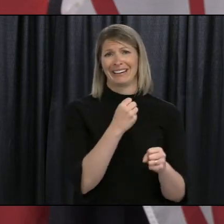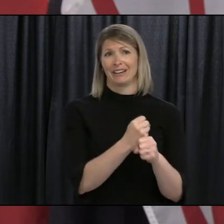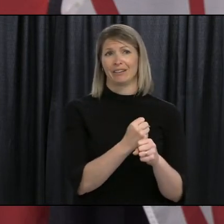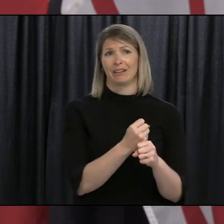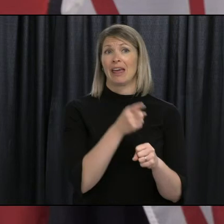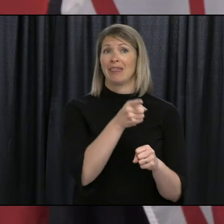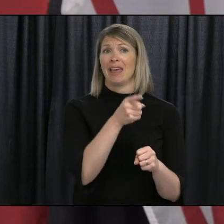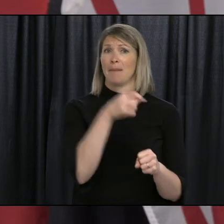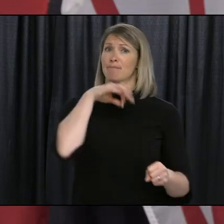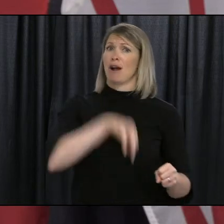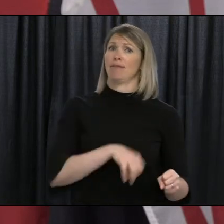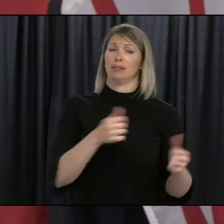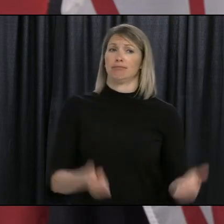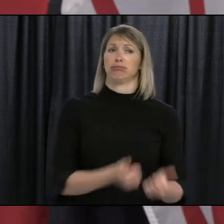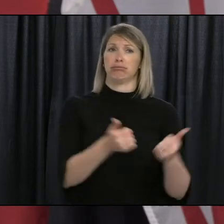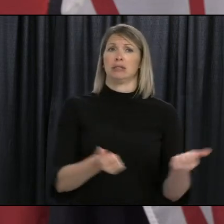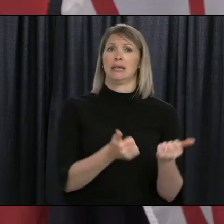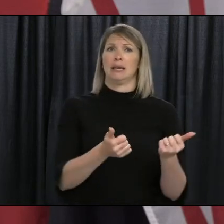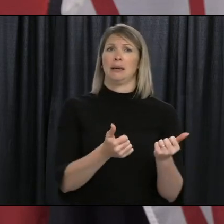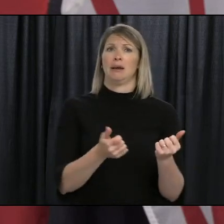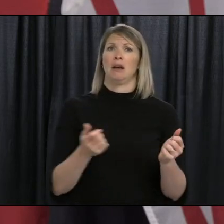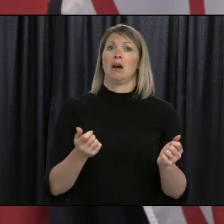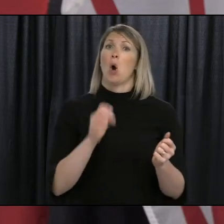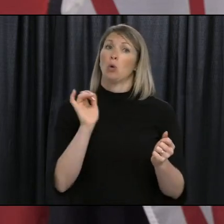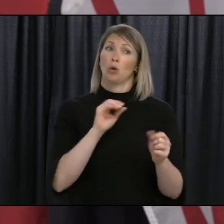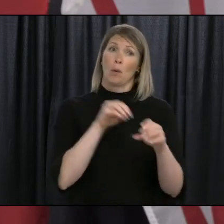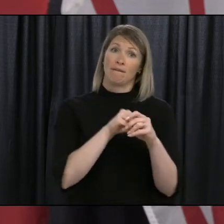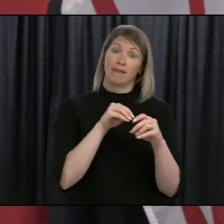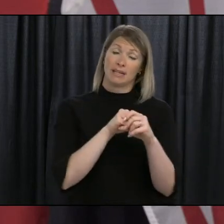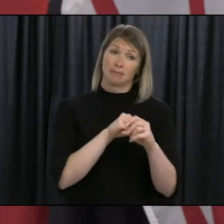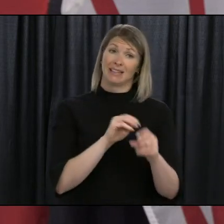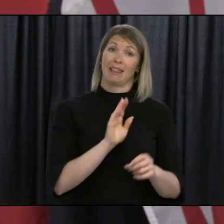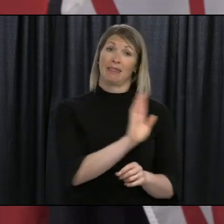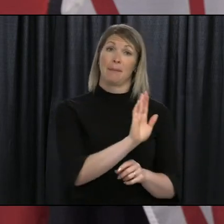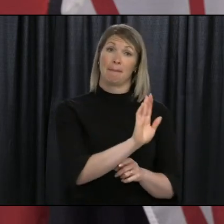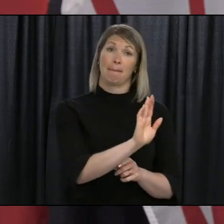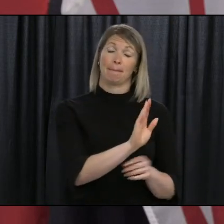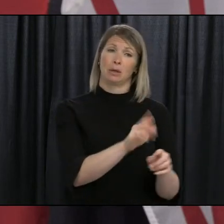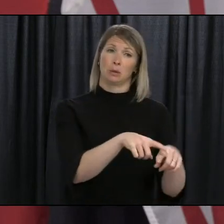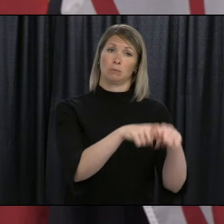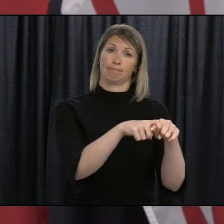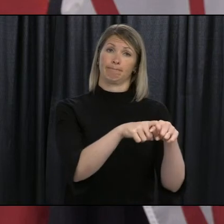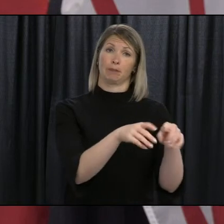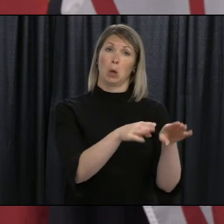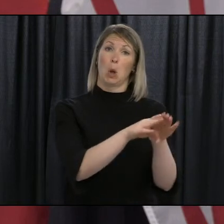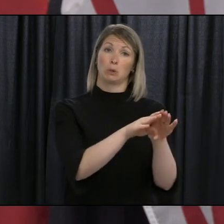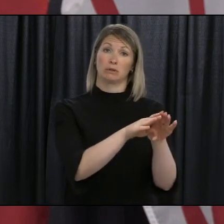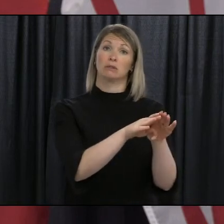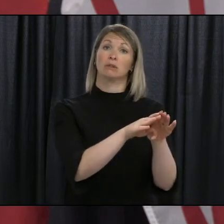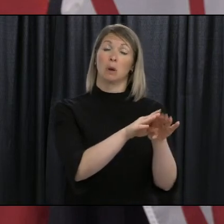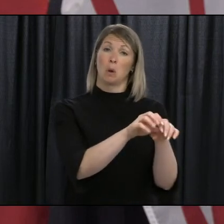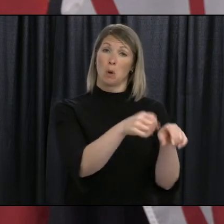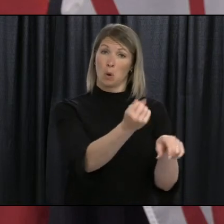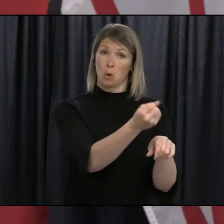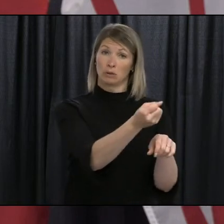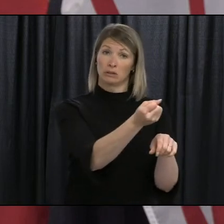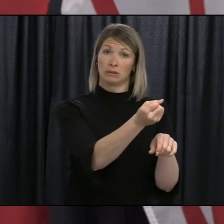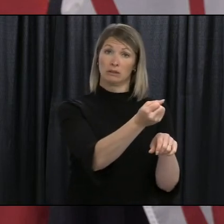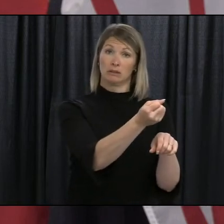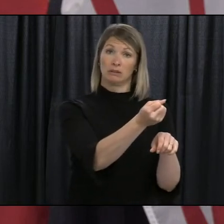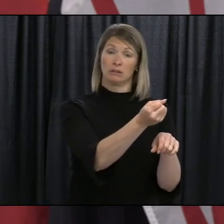years, and huge investments put in there. But even with something that had huge investments and being